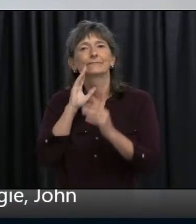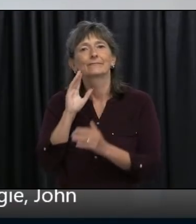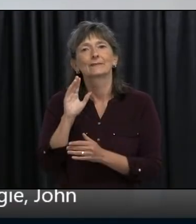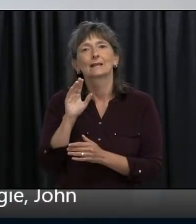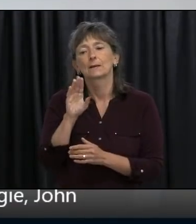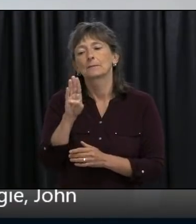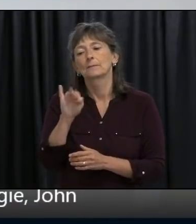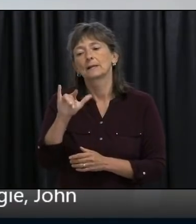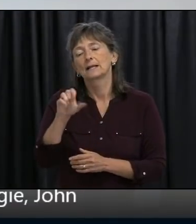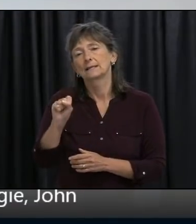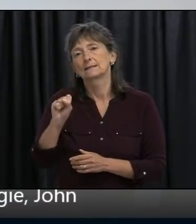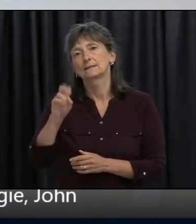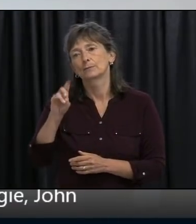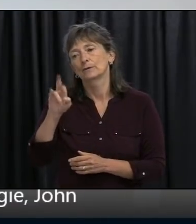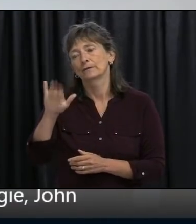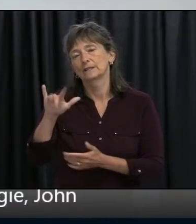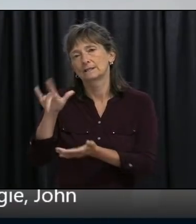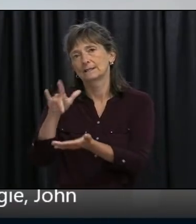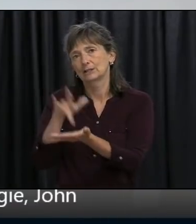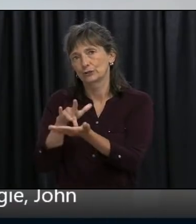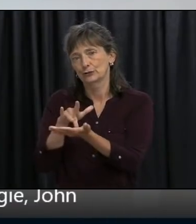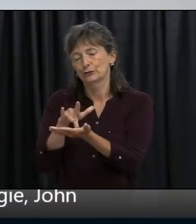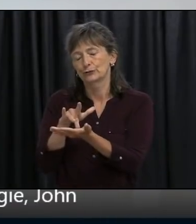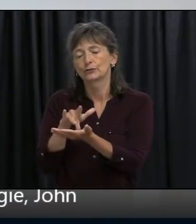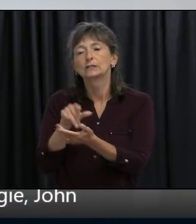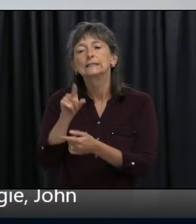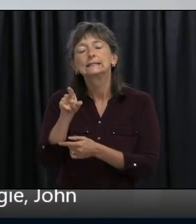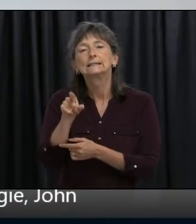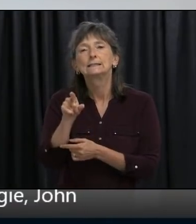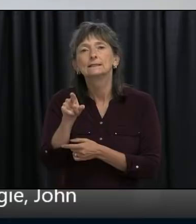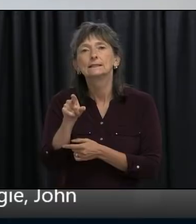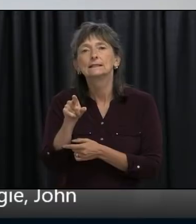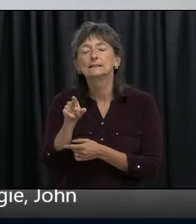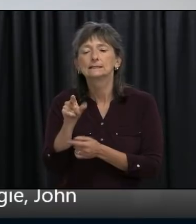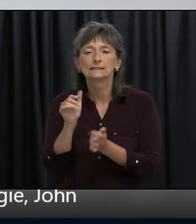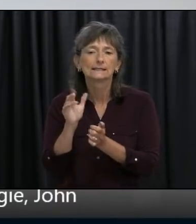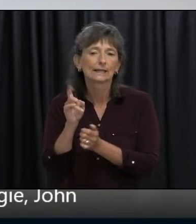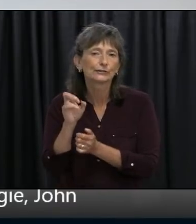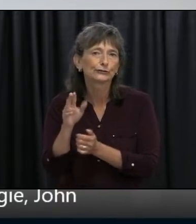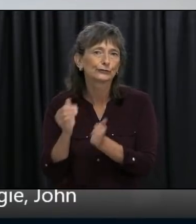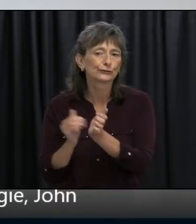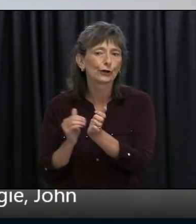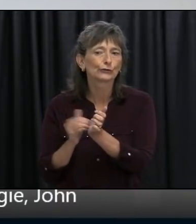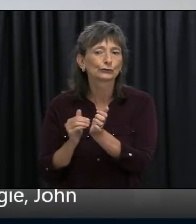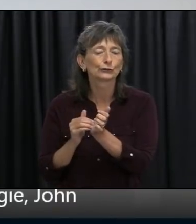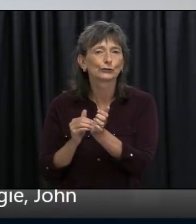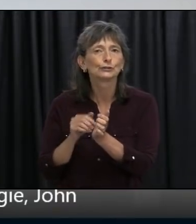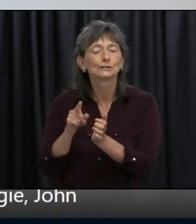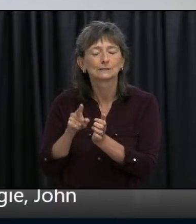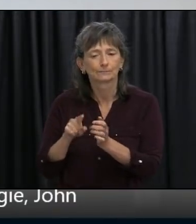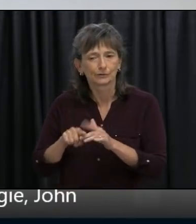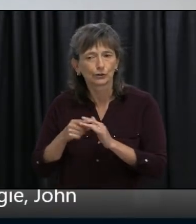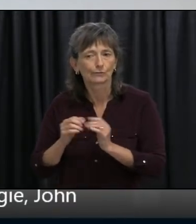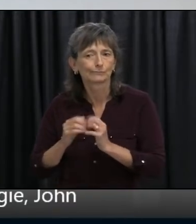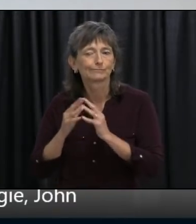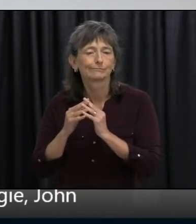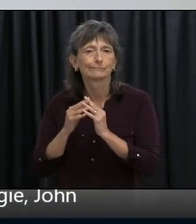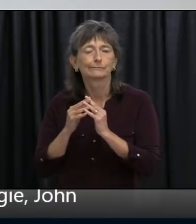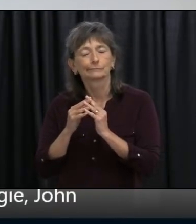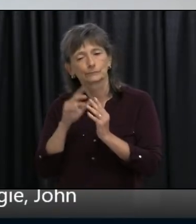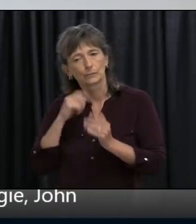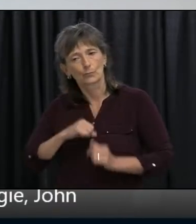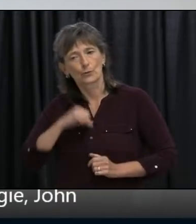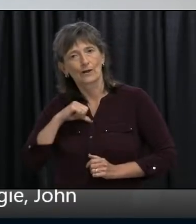radiation oncologists, played a crucial role in setting up what is now one of the jewels in the healthcare system